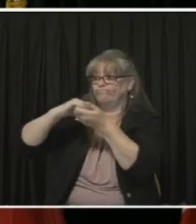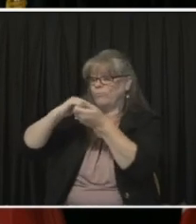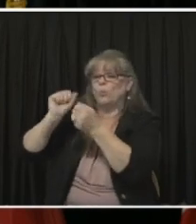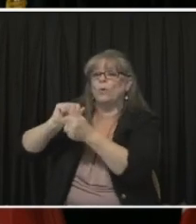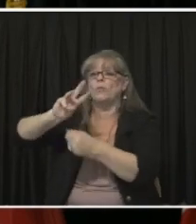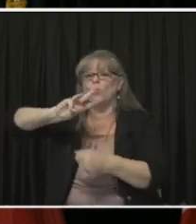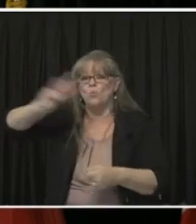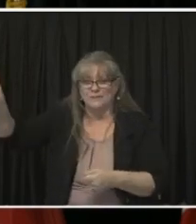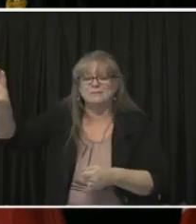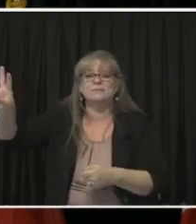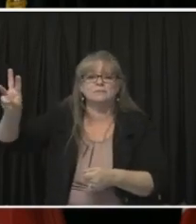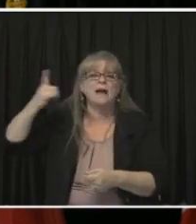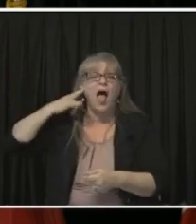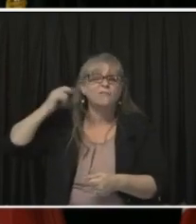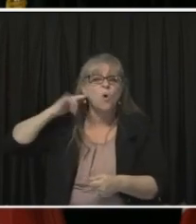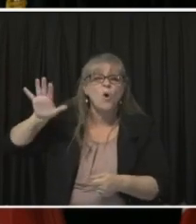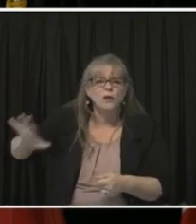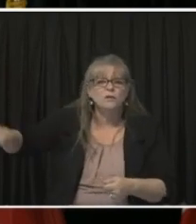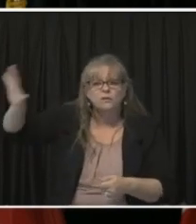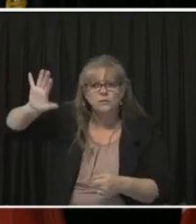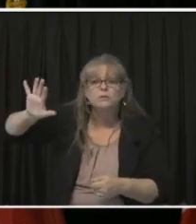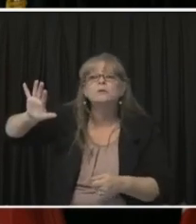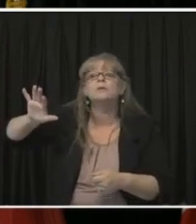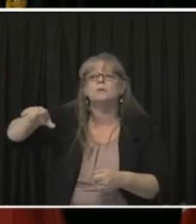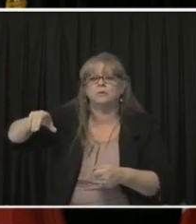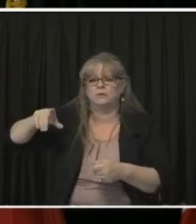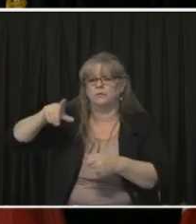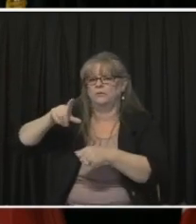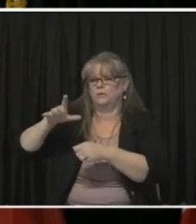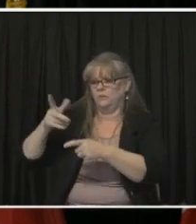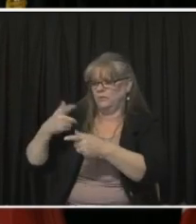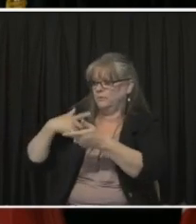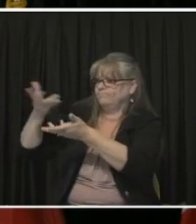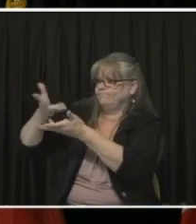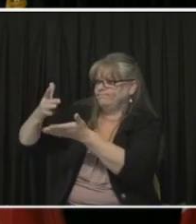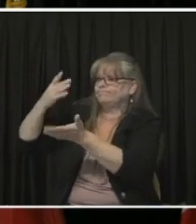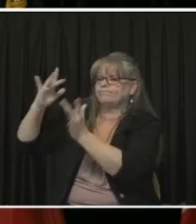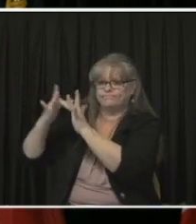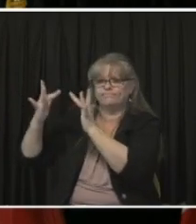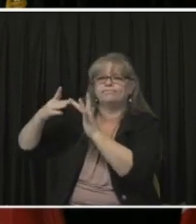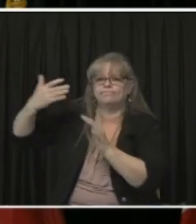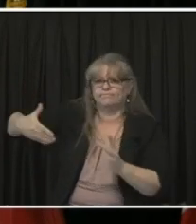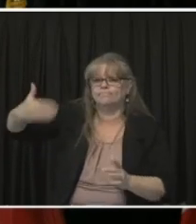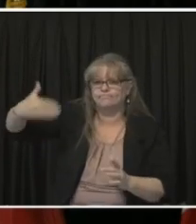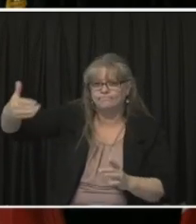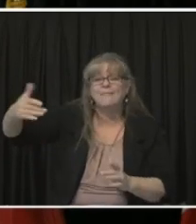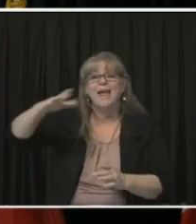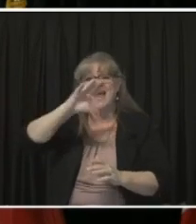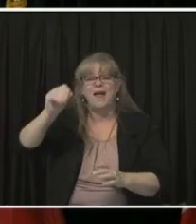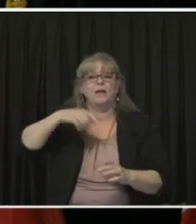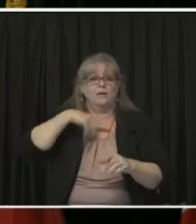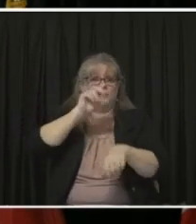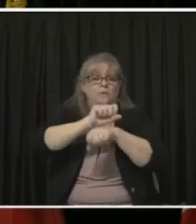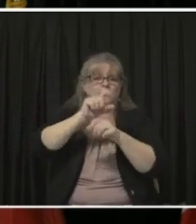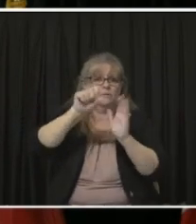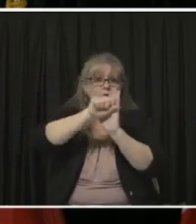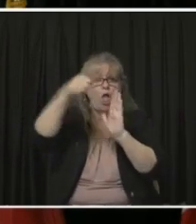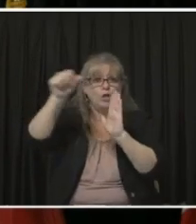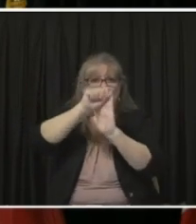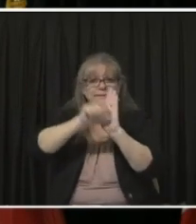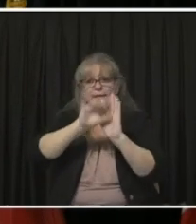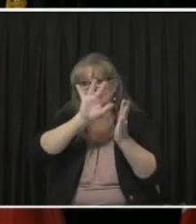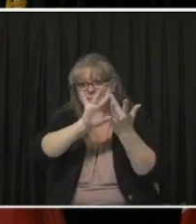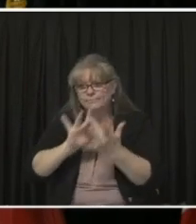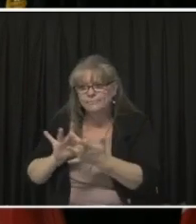in regular contact with our neighboring state governors. We have strong working relationships. We know that people move back and forth between Colorado